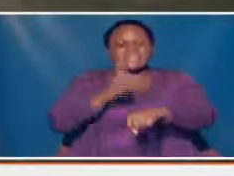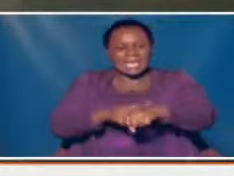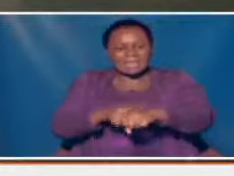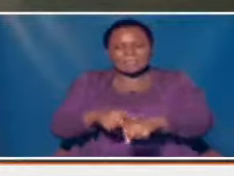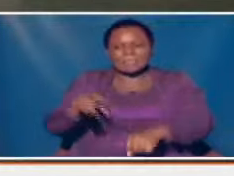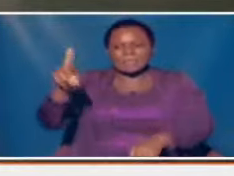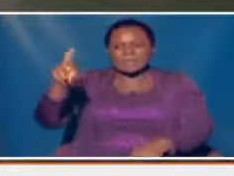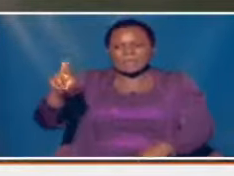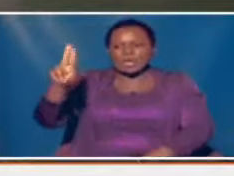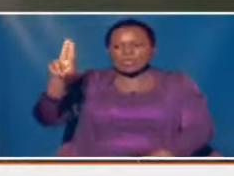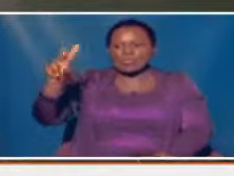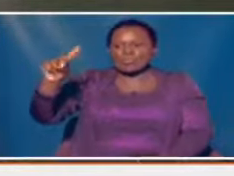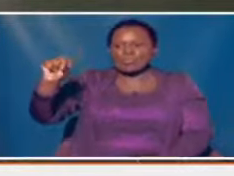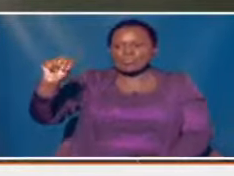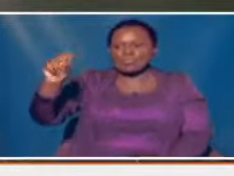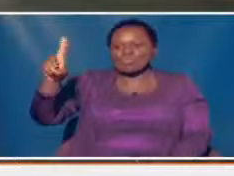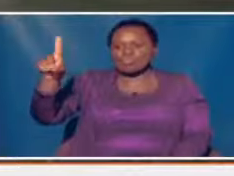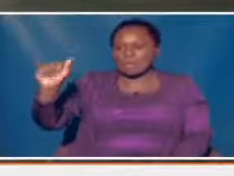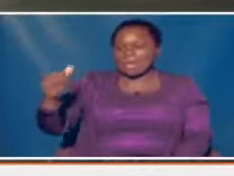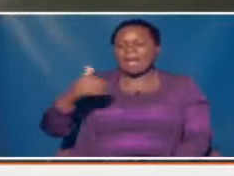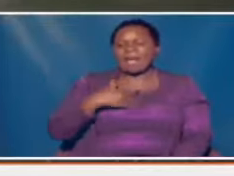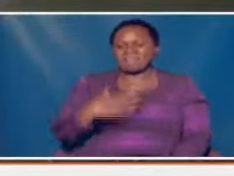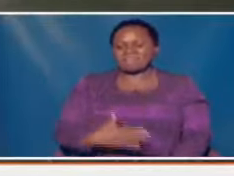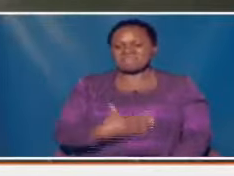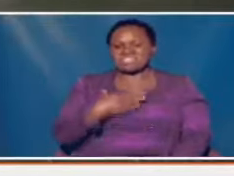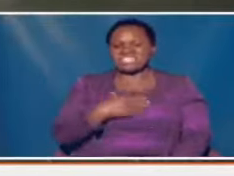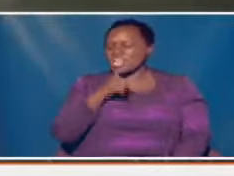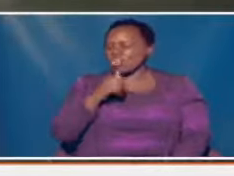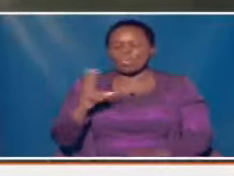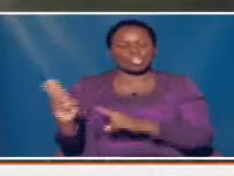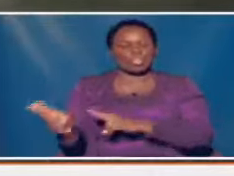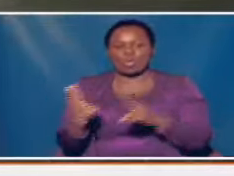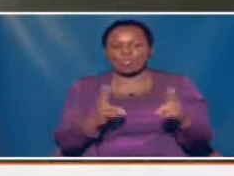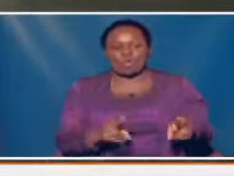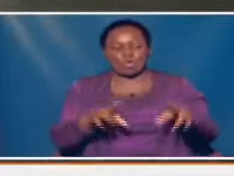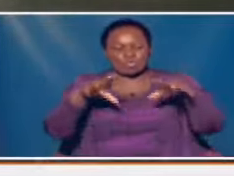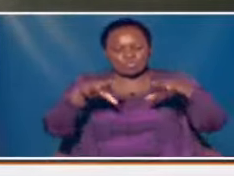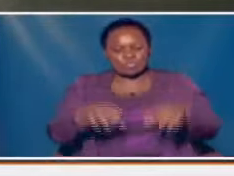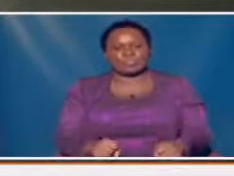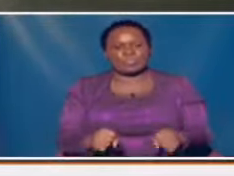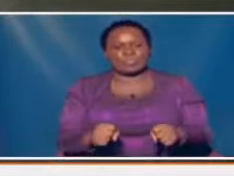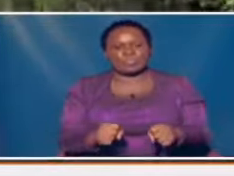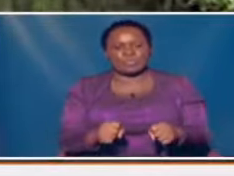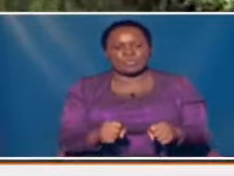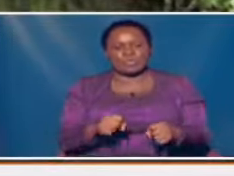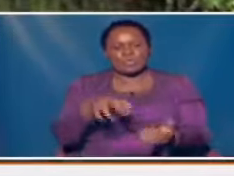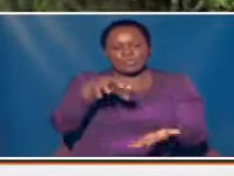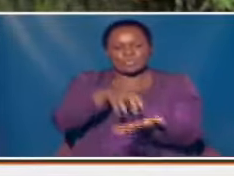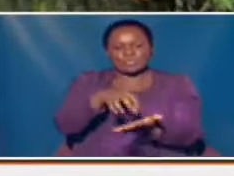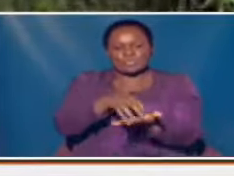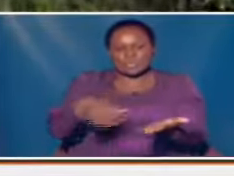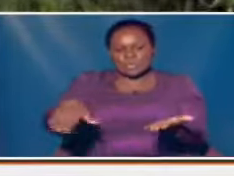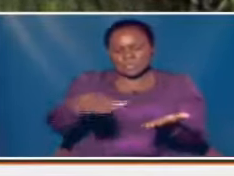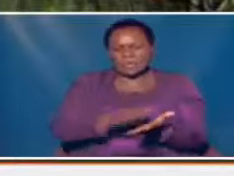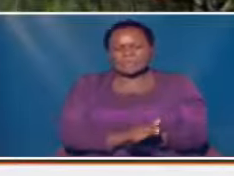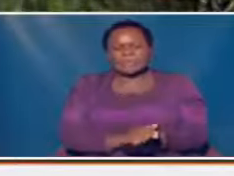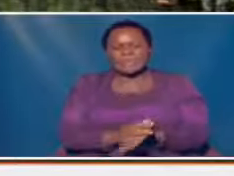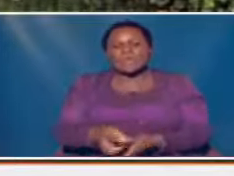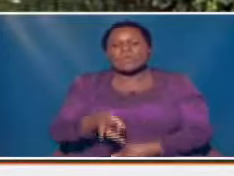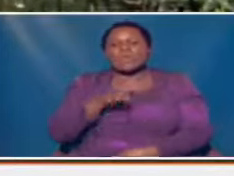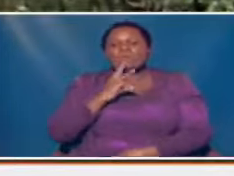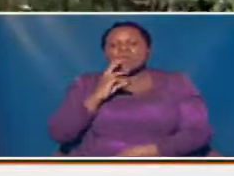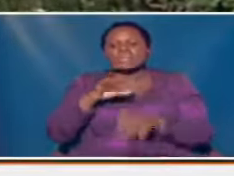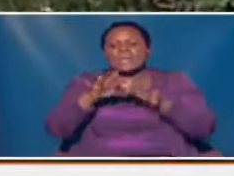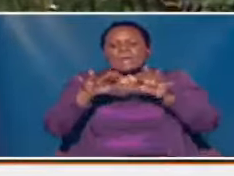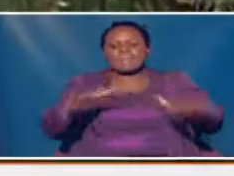Runda has unfamiliar and unwelcome visitor that has taken away the tranquility of this area. The floods